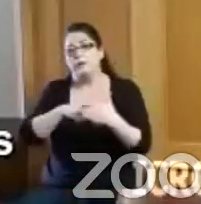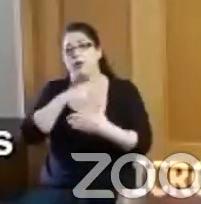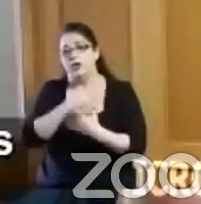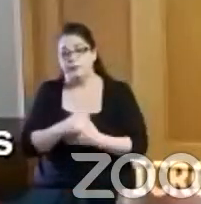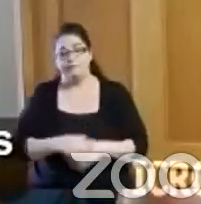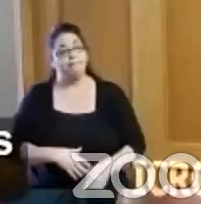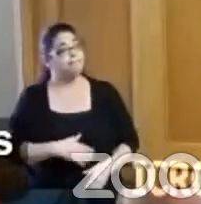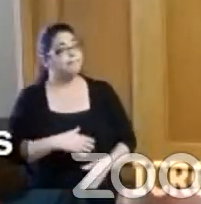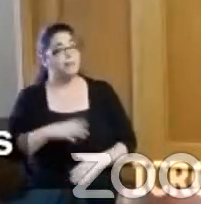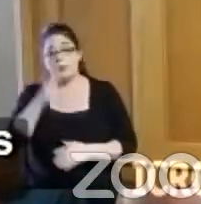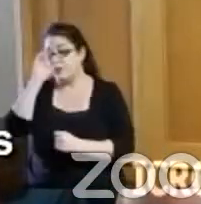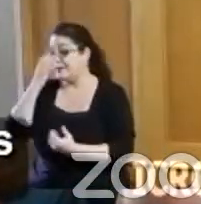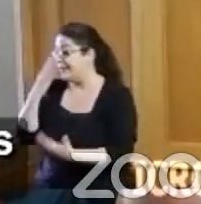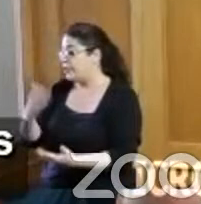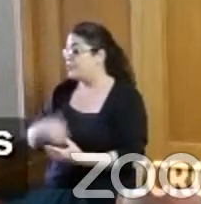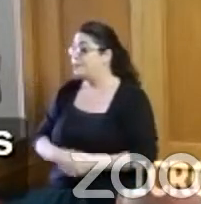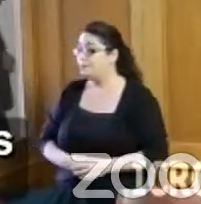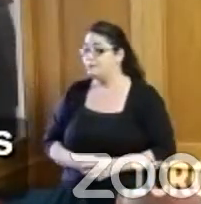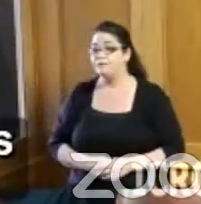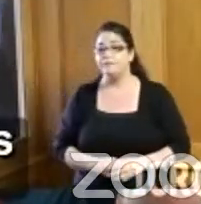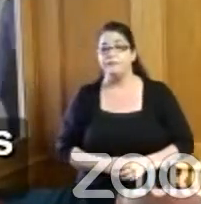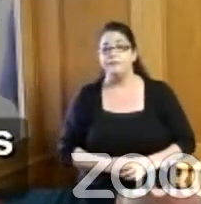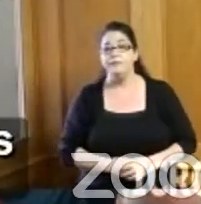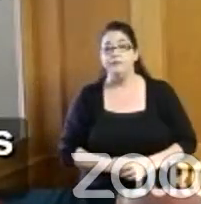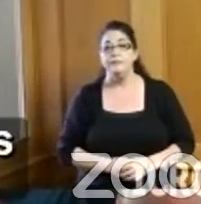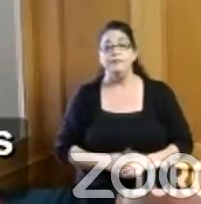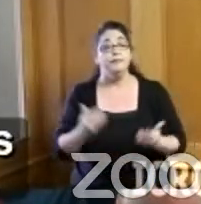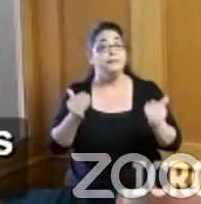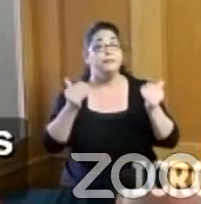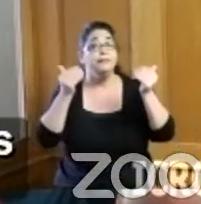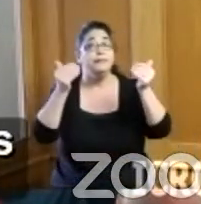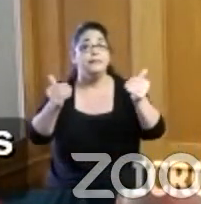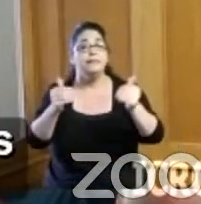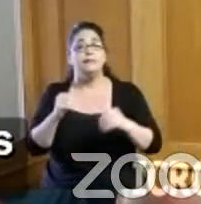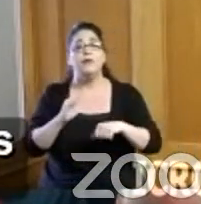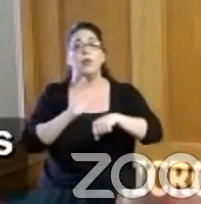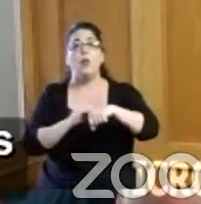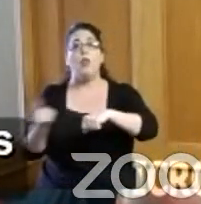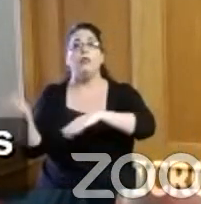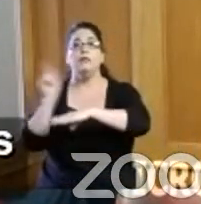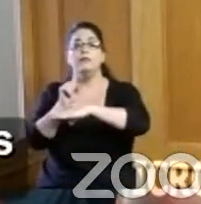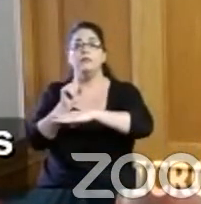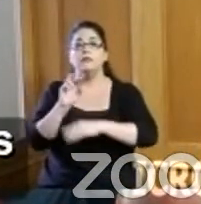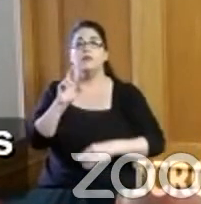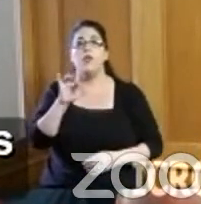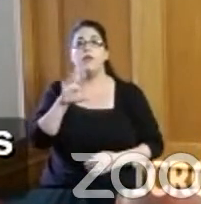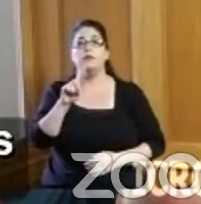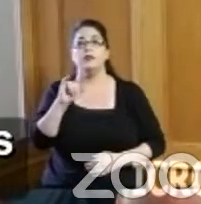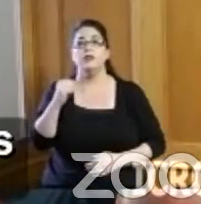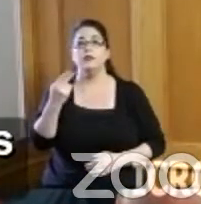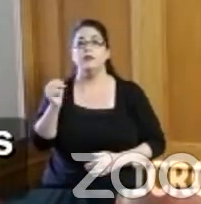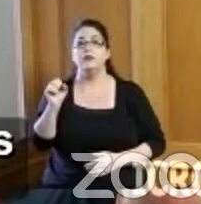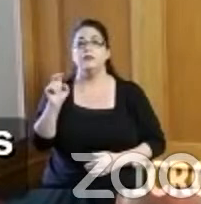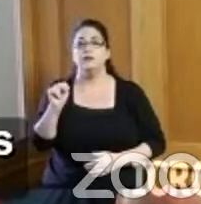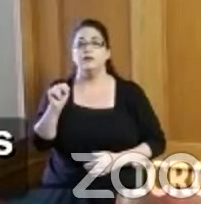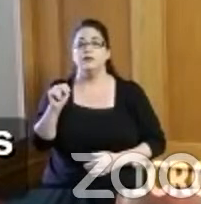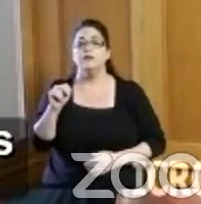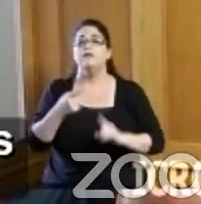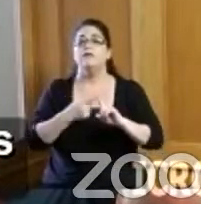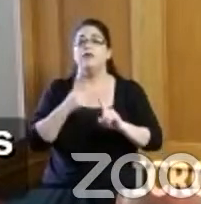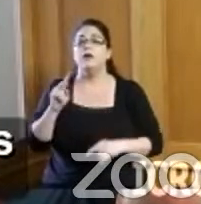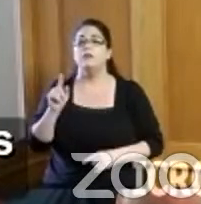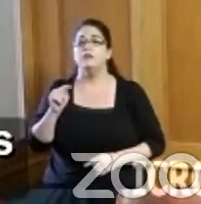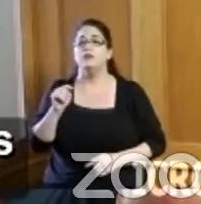much. Okay, we will move forward. Roland Johnson from Trailside Village.